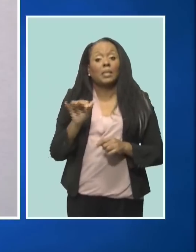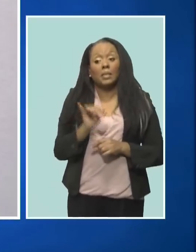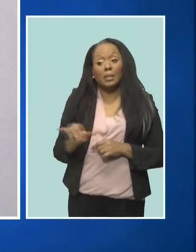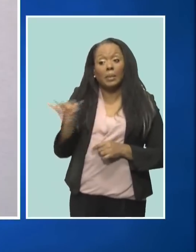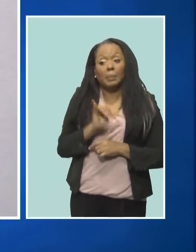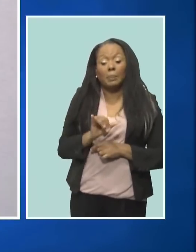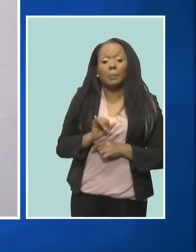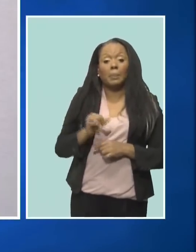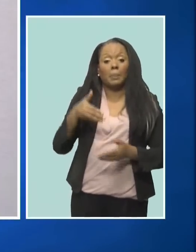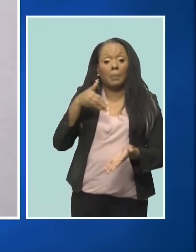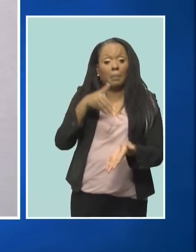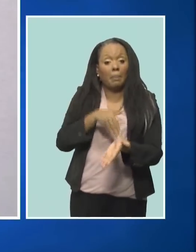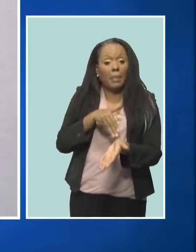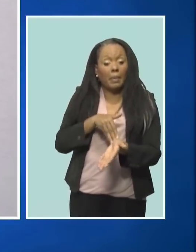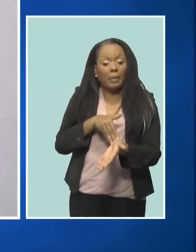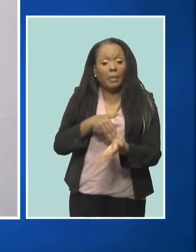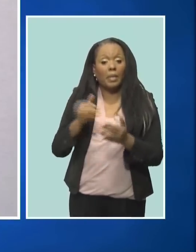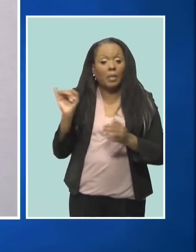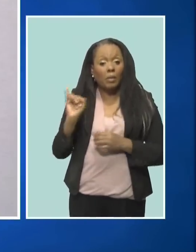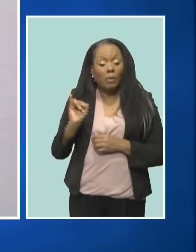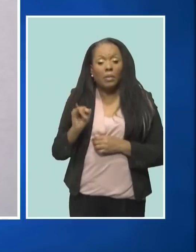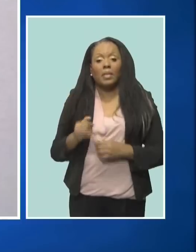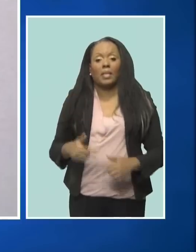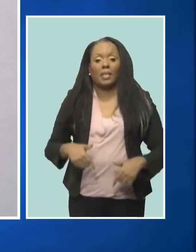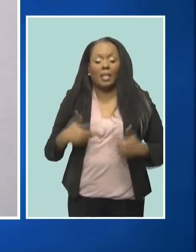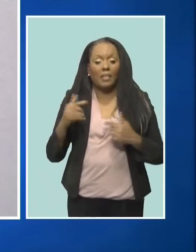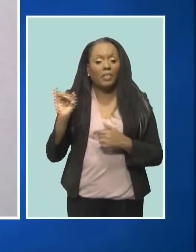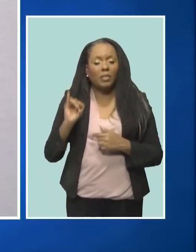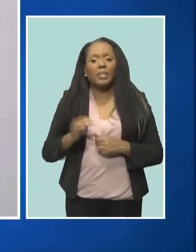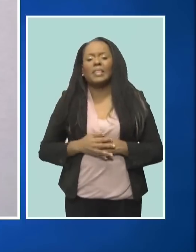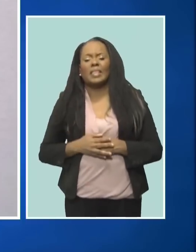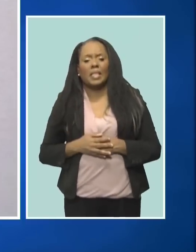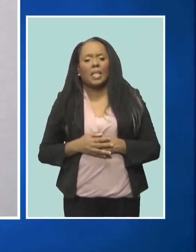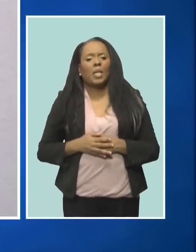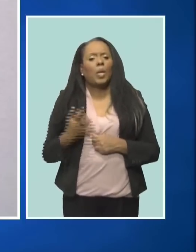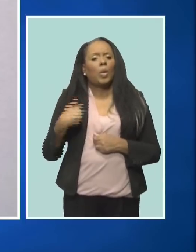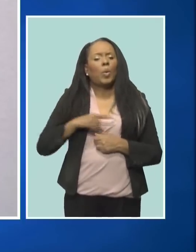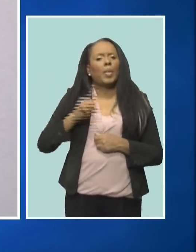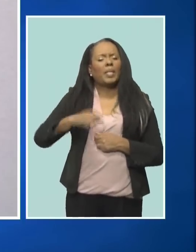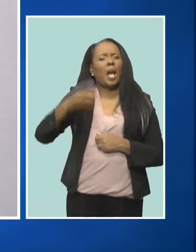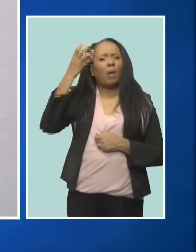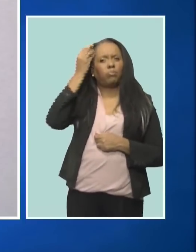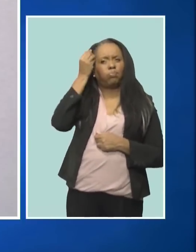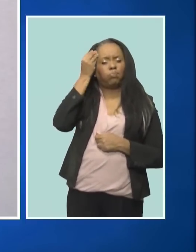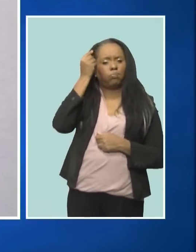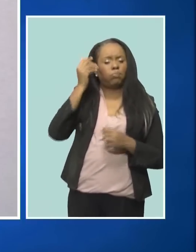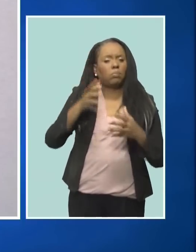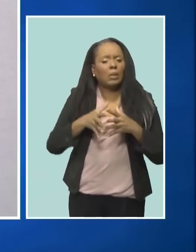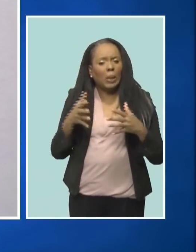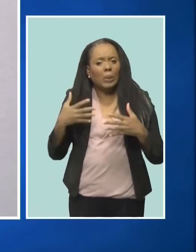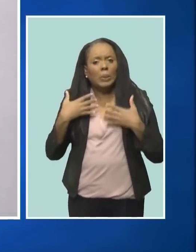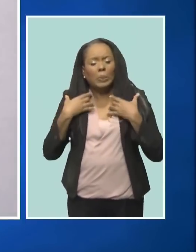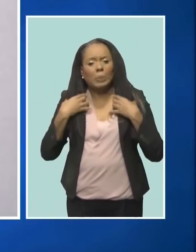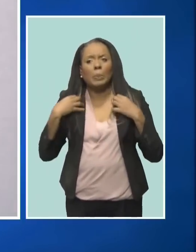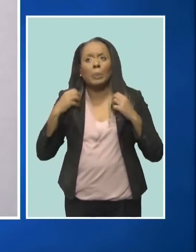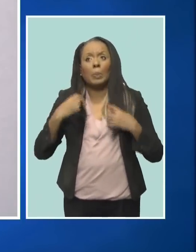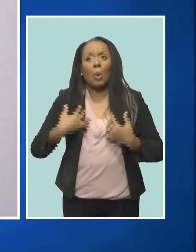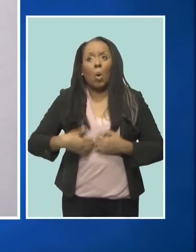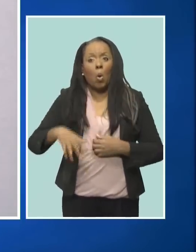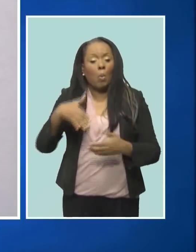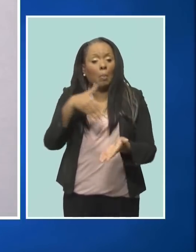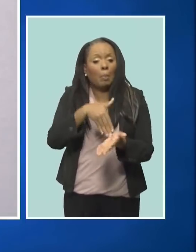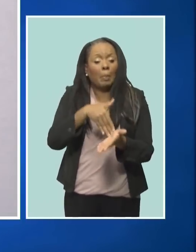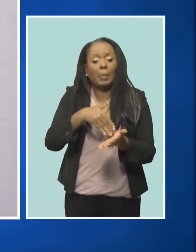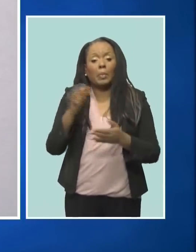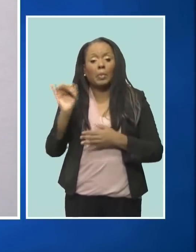I think that there are considerations that insurance companies take and they have to take. Again, with medical and life insurance, it